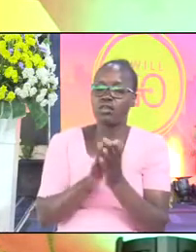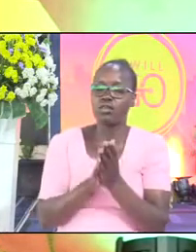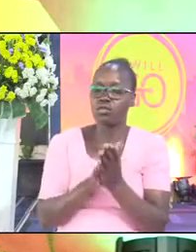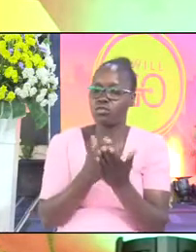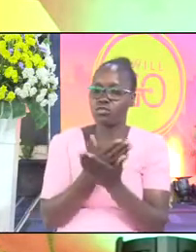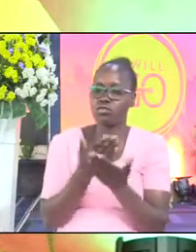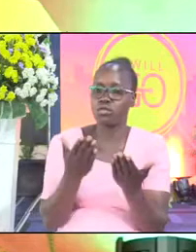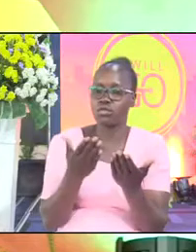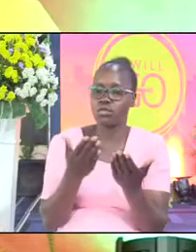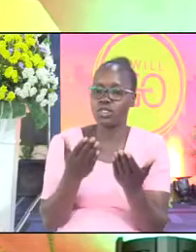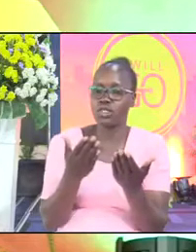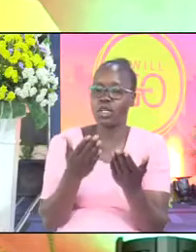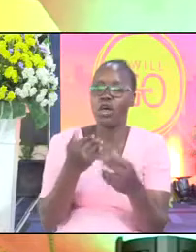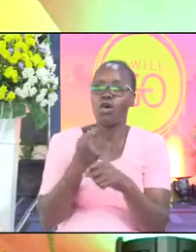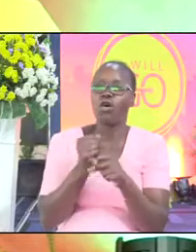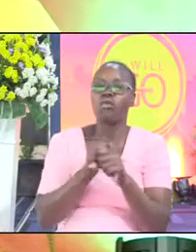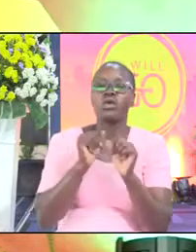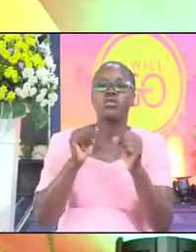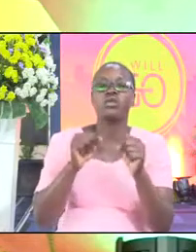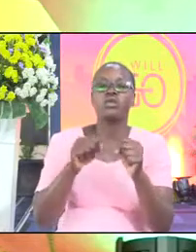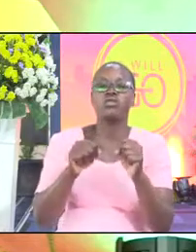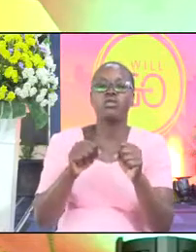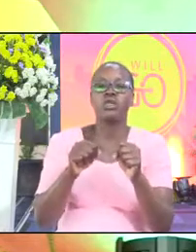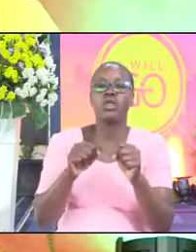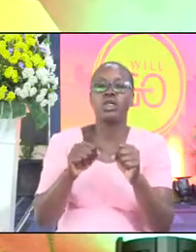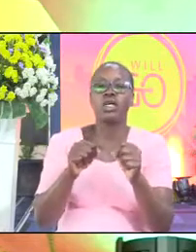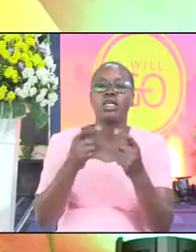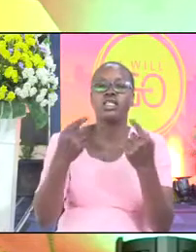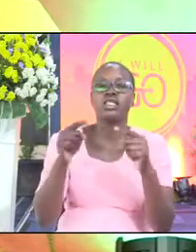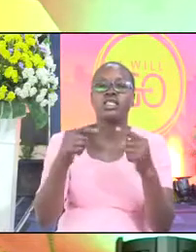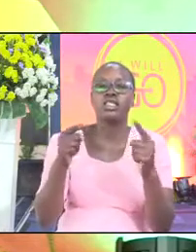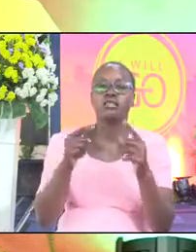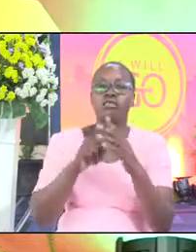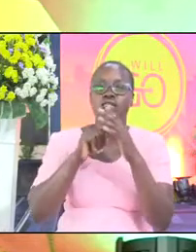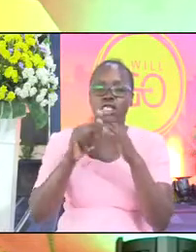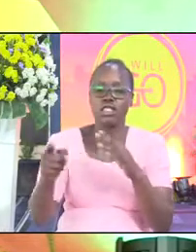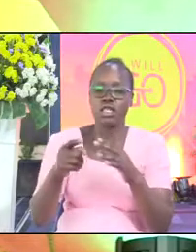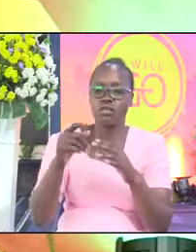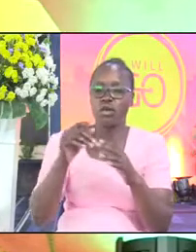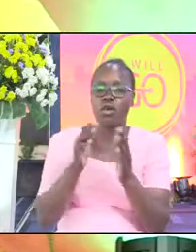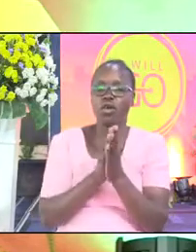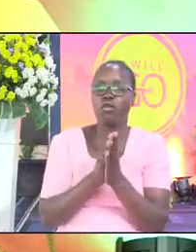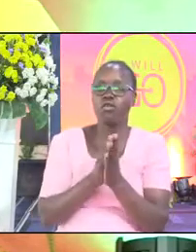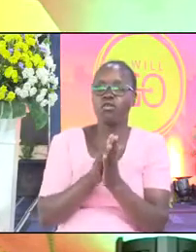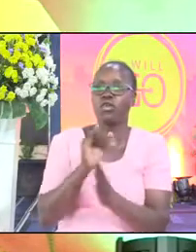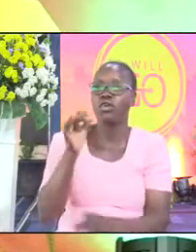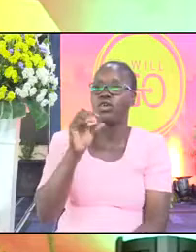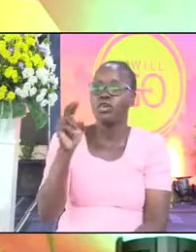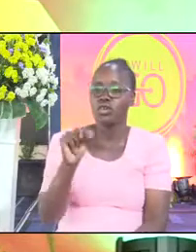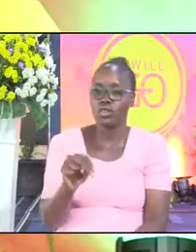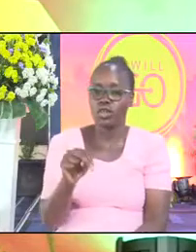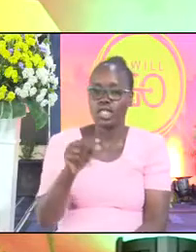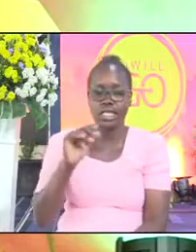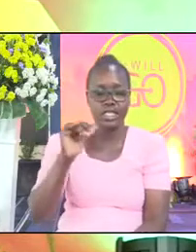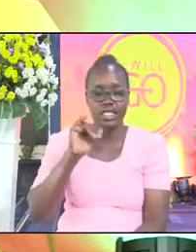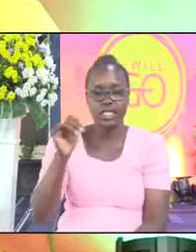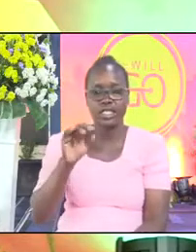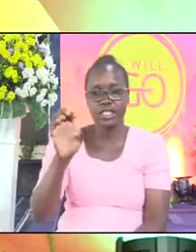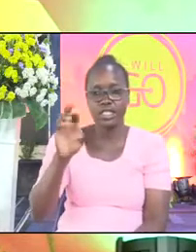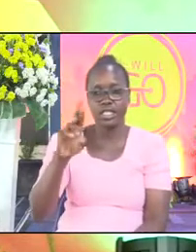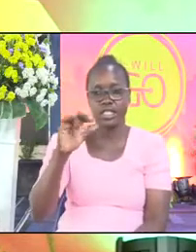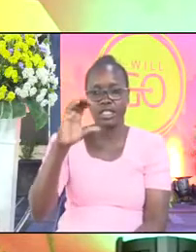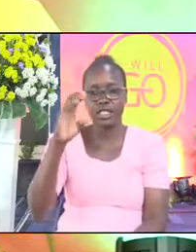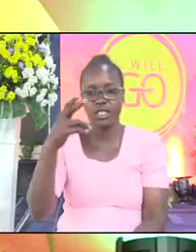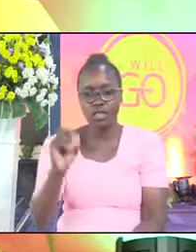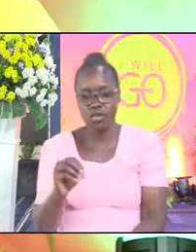Rahab who made possible the successful escape of Joshua's spies in Jericho, and they